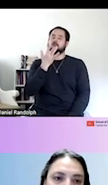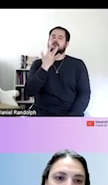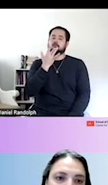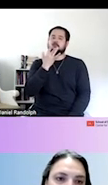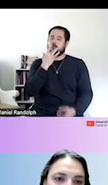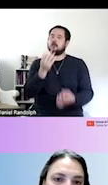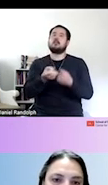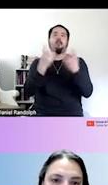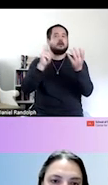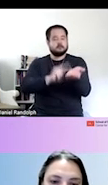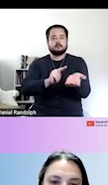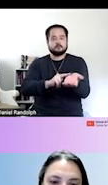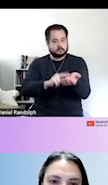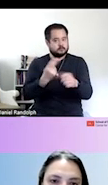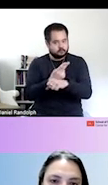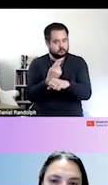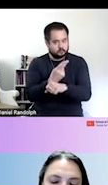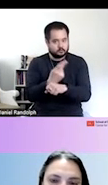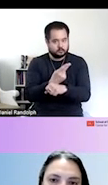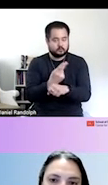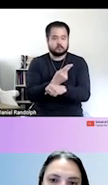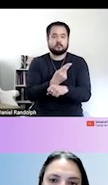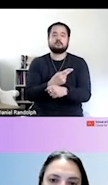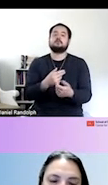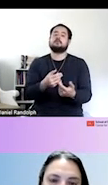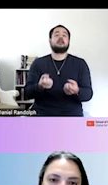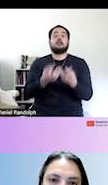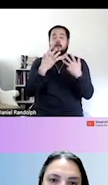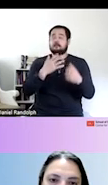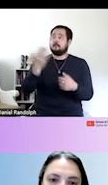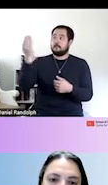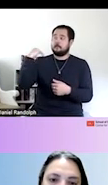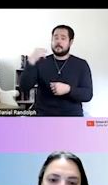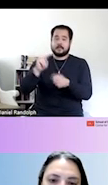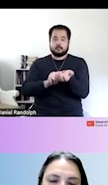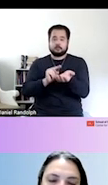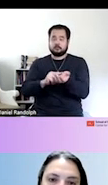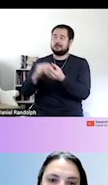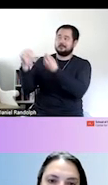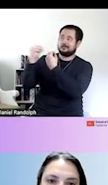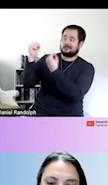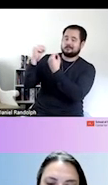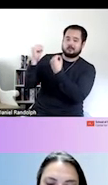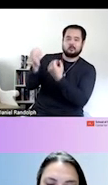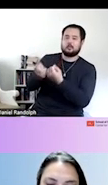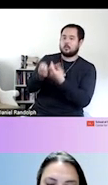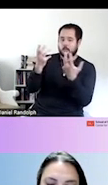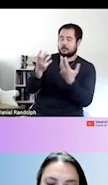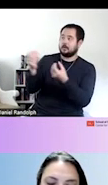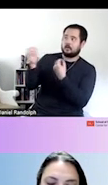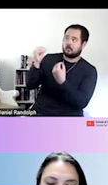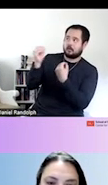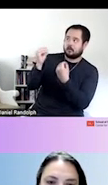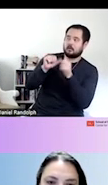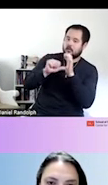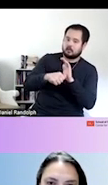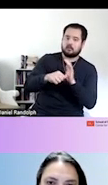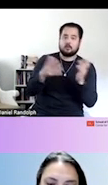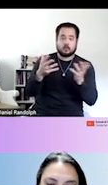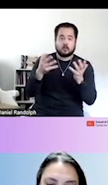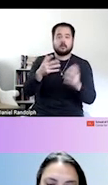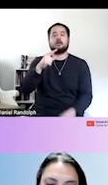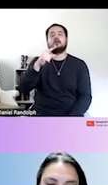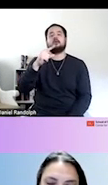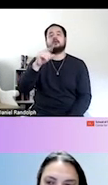with, that I feel like raised me as a pediatrician and have taught me so much in my career, taught me a lot about go bags. And so, what is a go